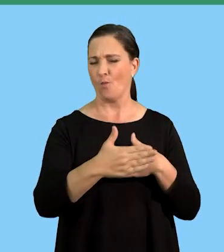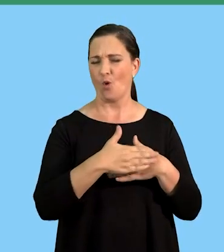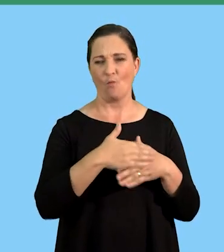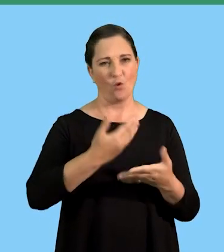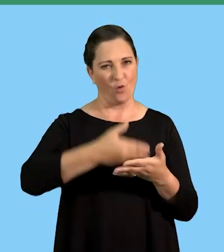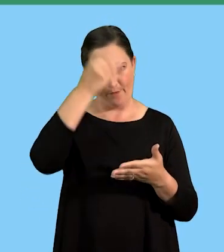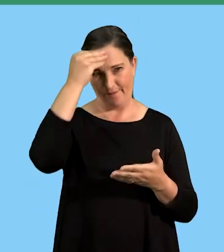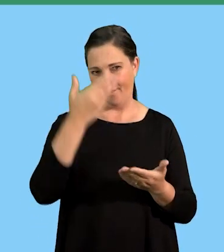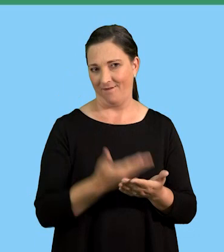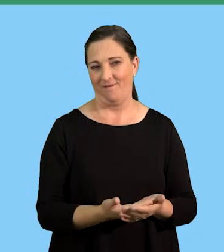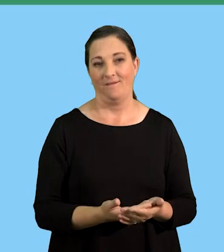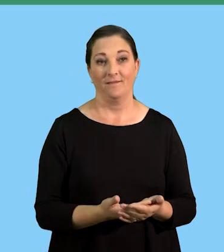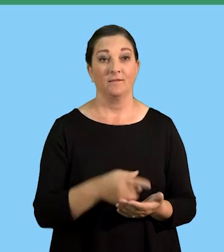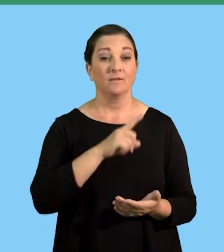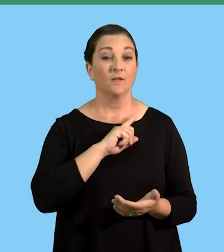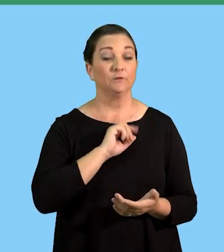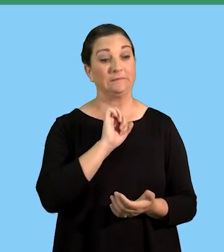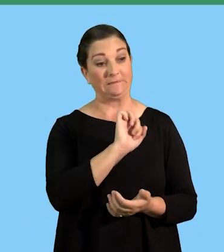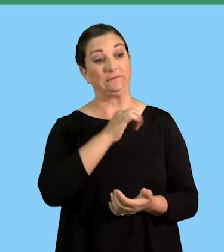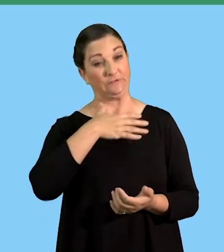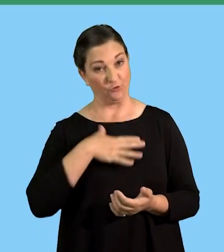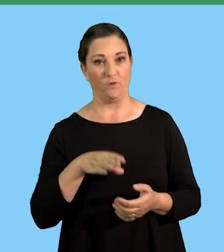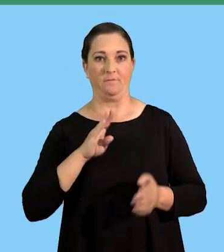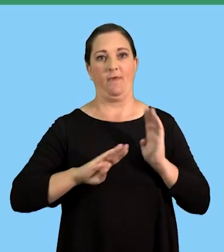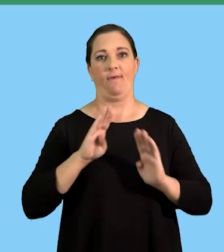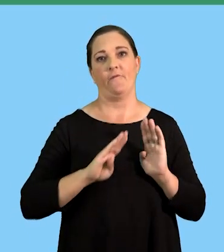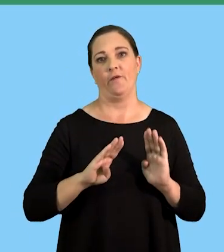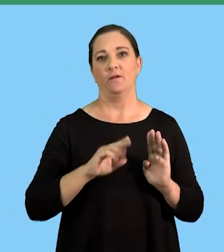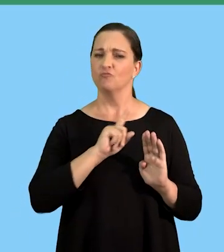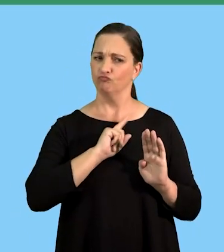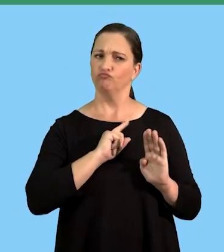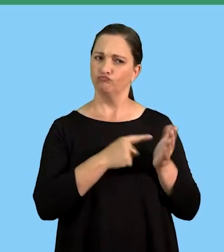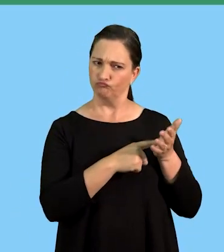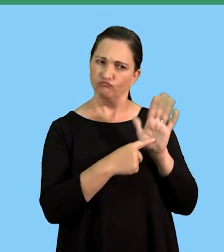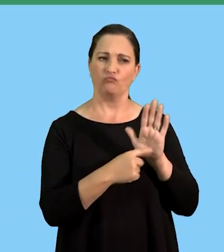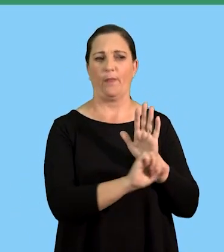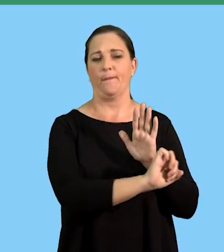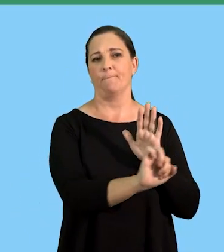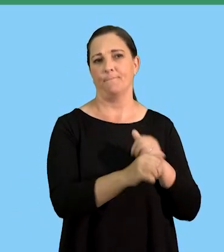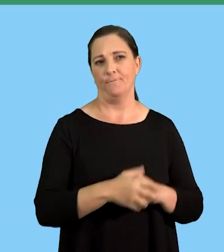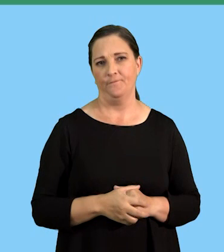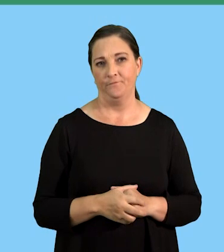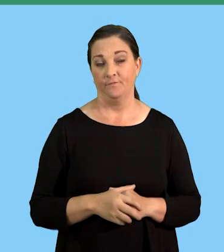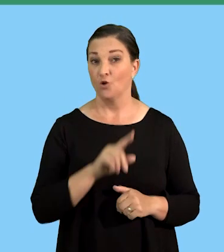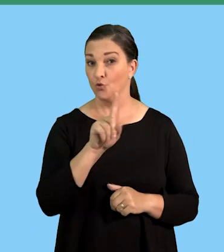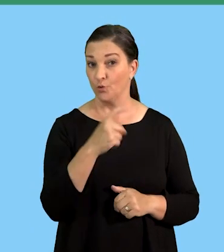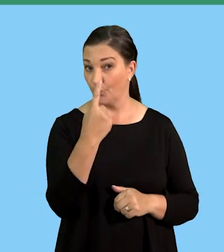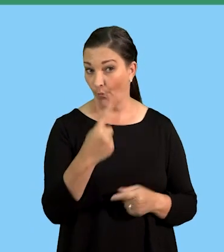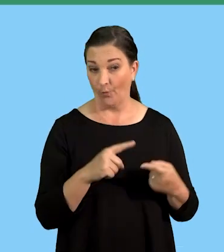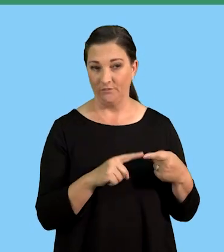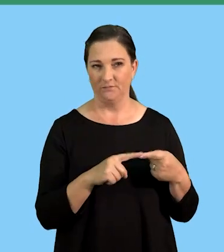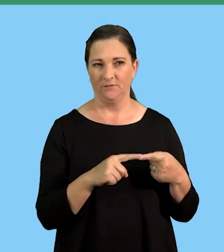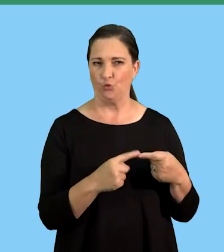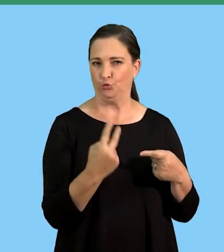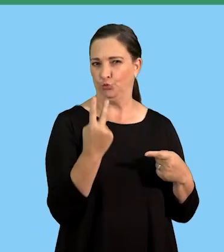learn. Sihle models the behavior that he wants to see in his followers. Question 1.